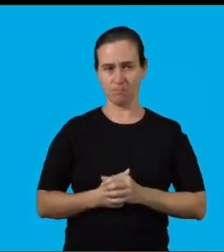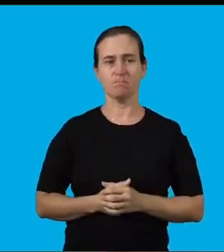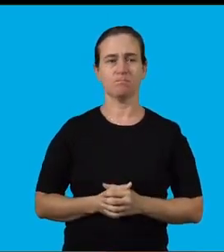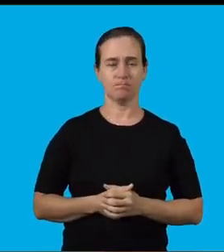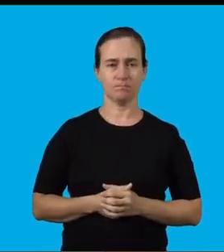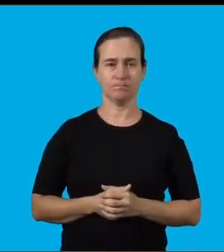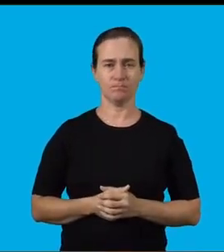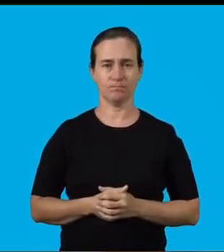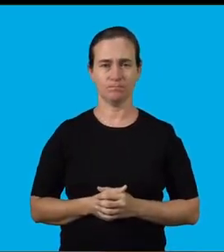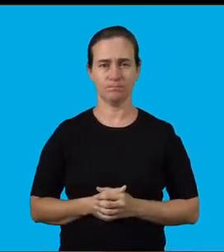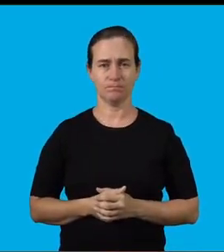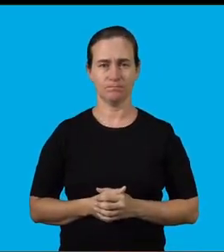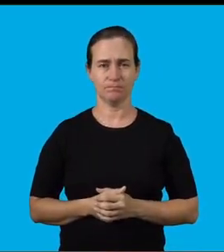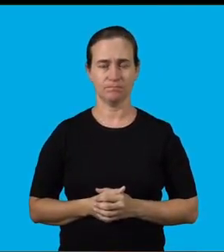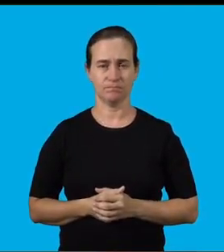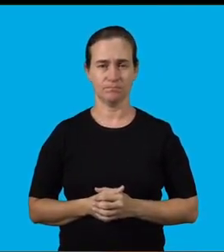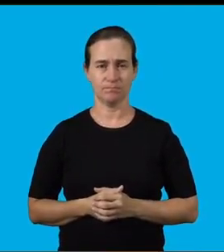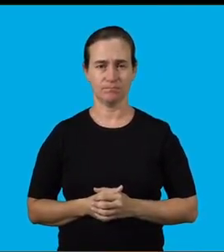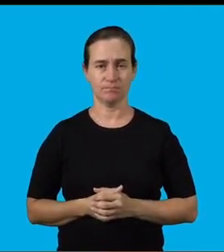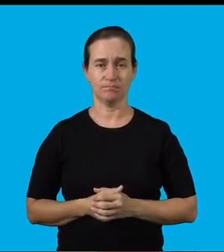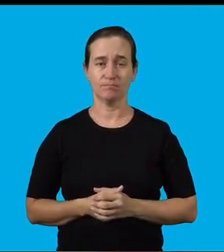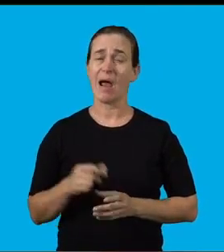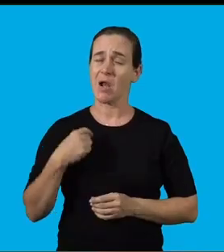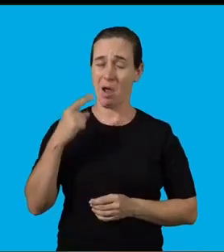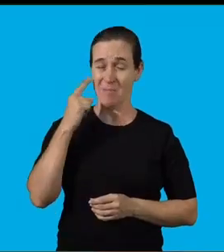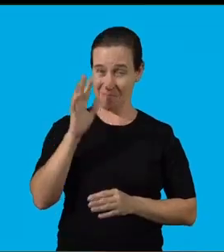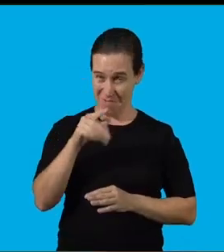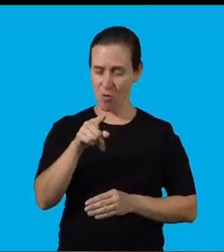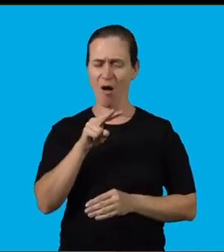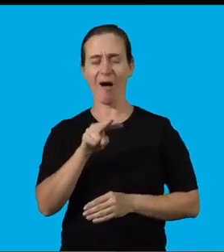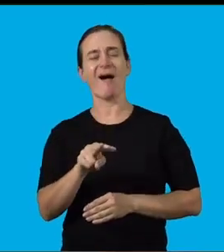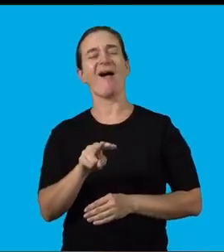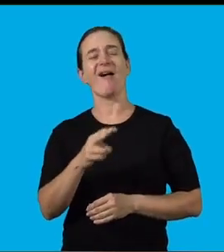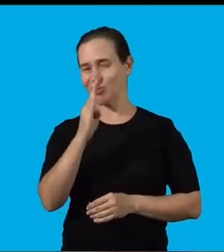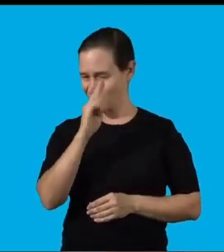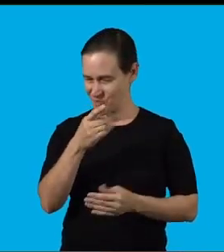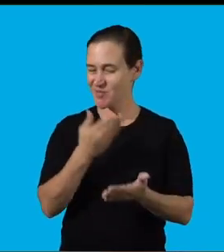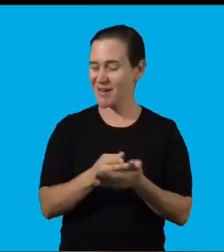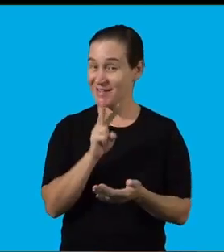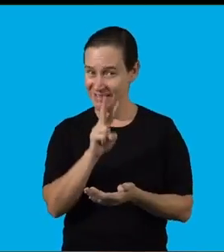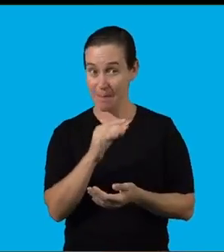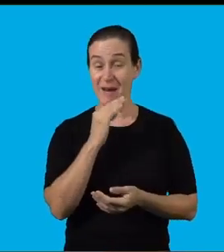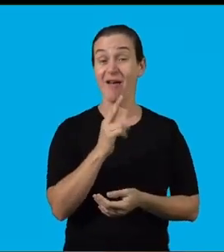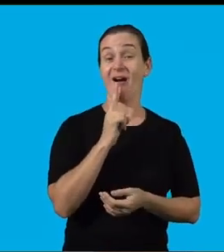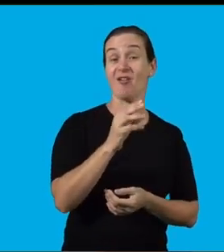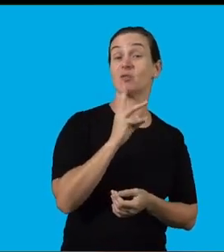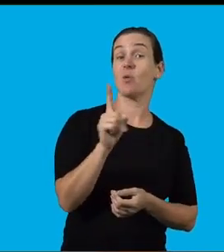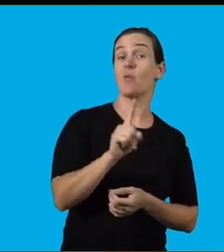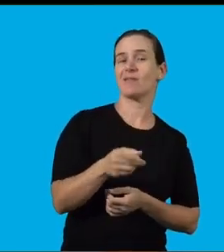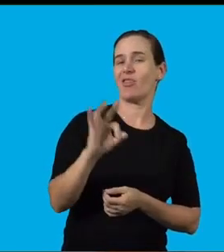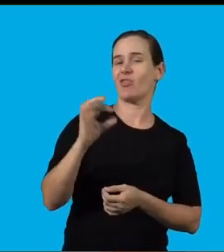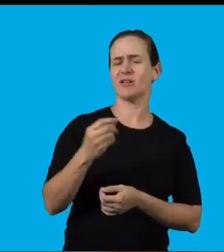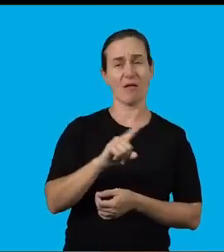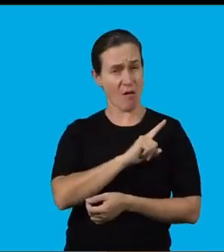0. Okay, now when you do this, most of you should already be able to see that we can tell straight away that our